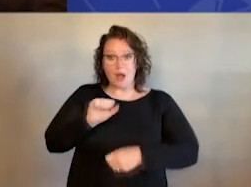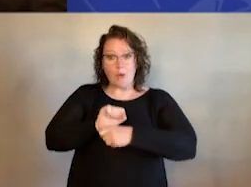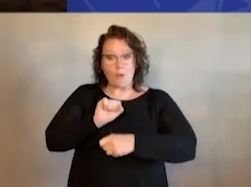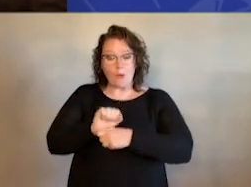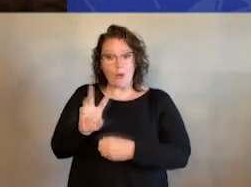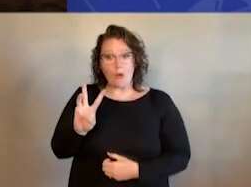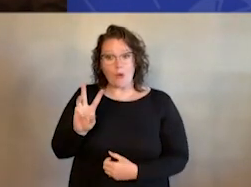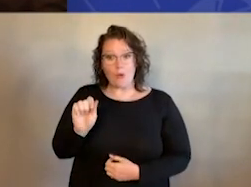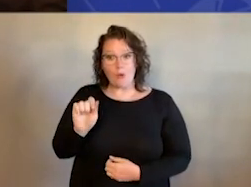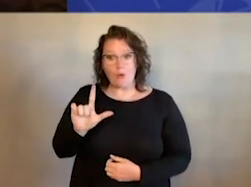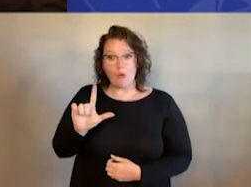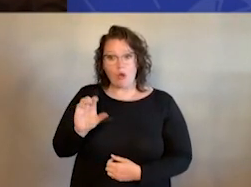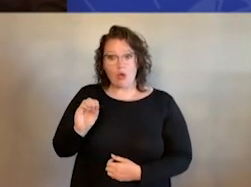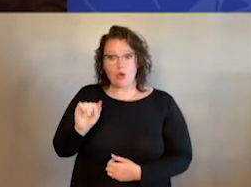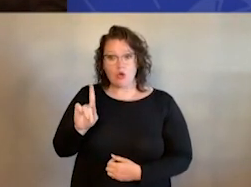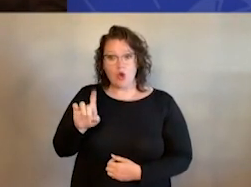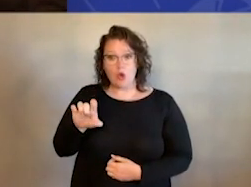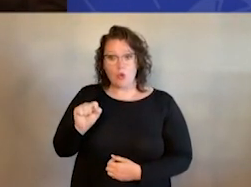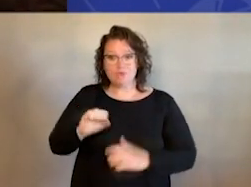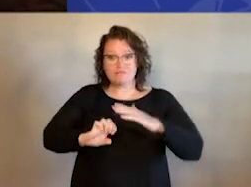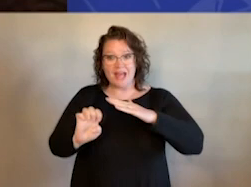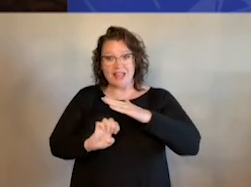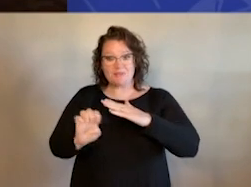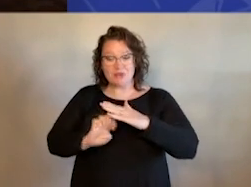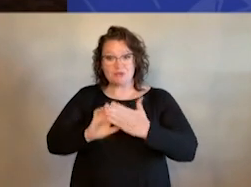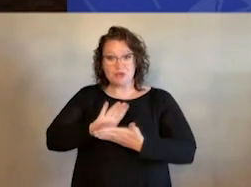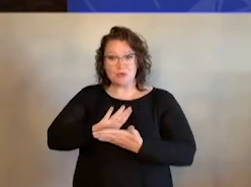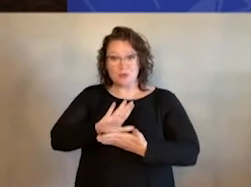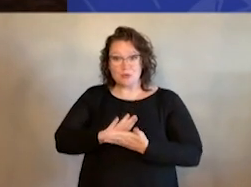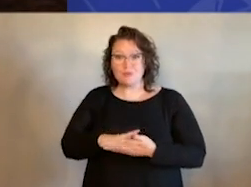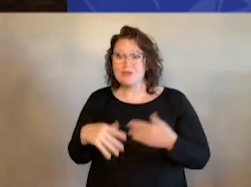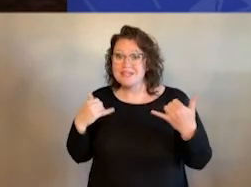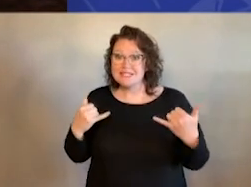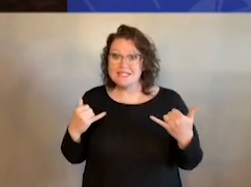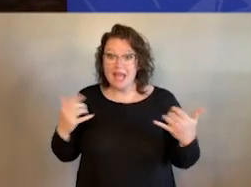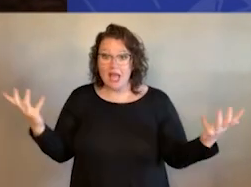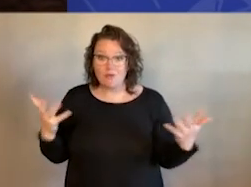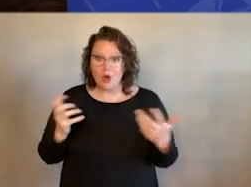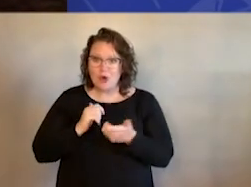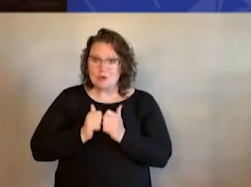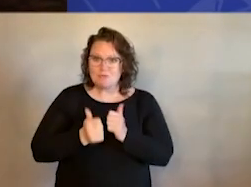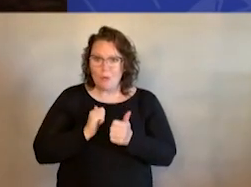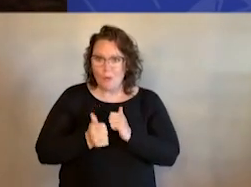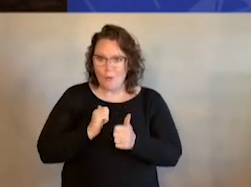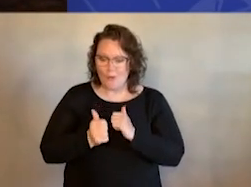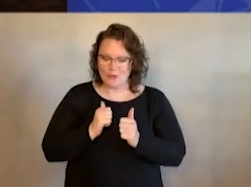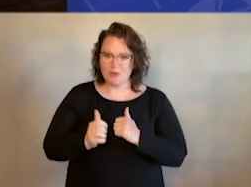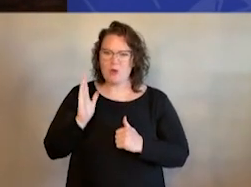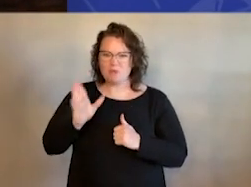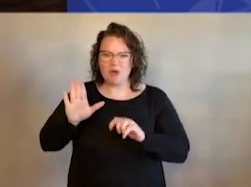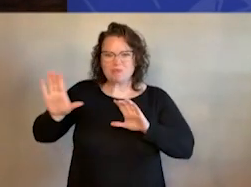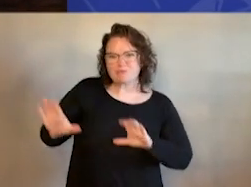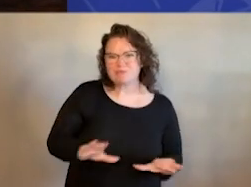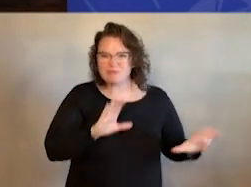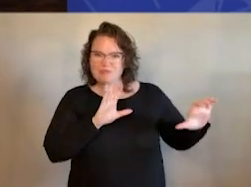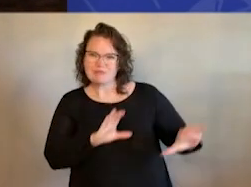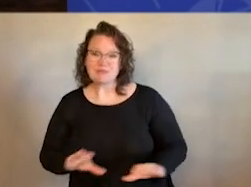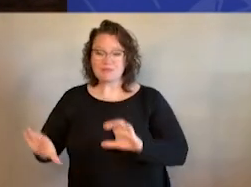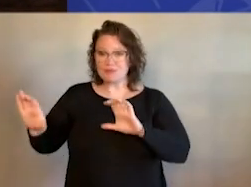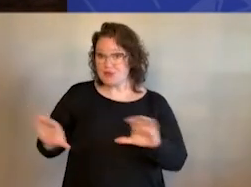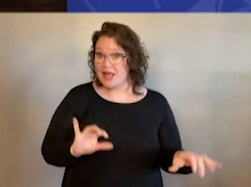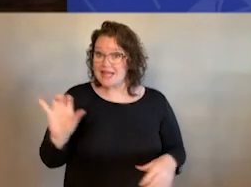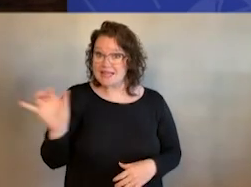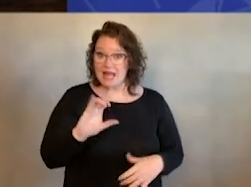am here for your wiggle break. Today we're doing sports galore. This is where we're gonna act out